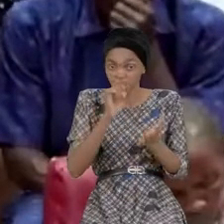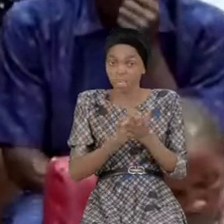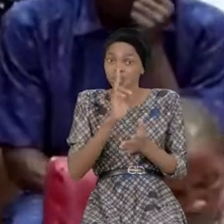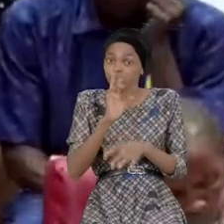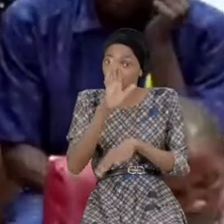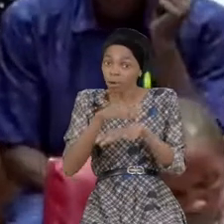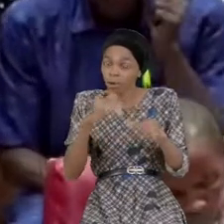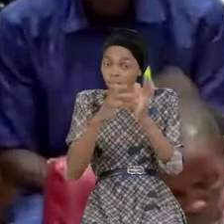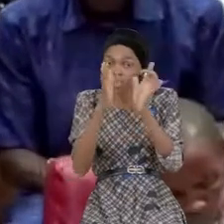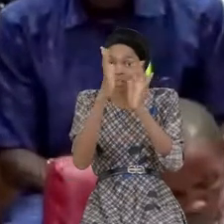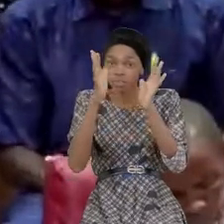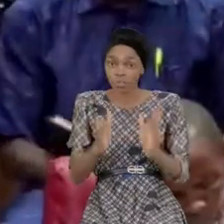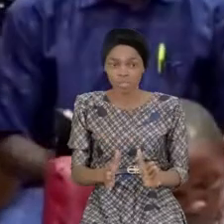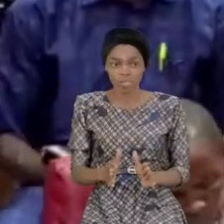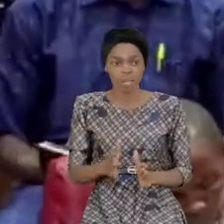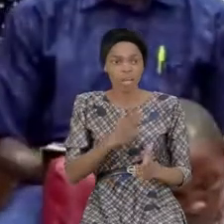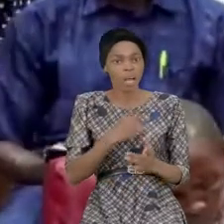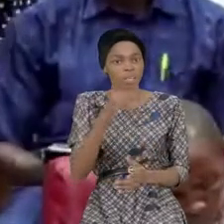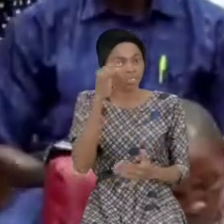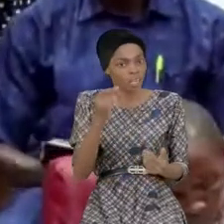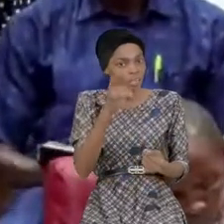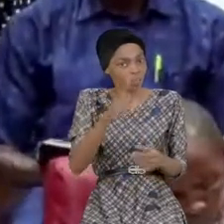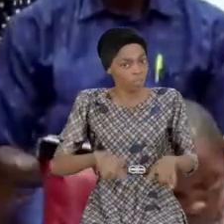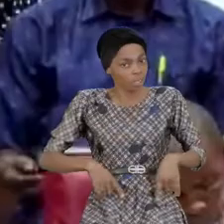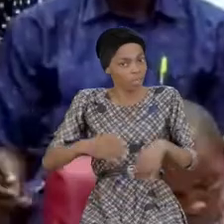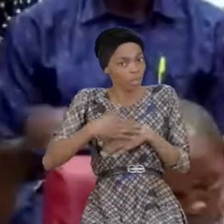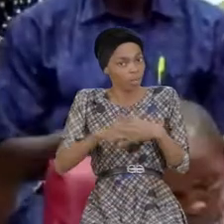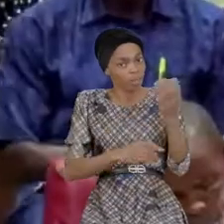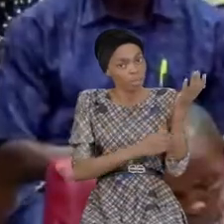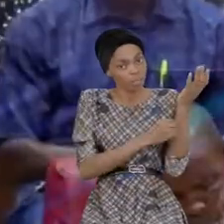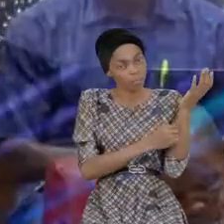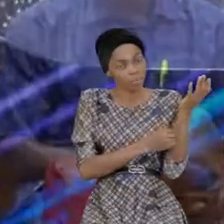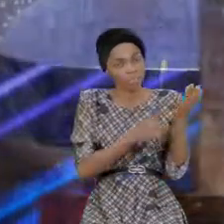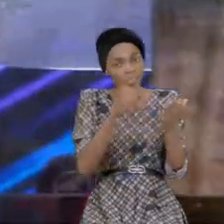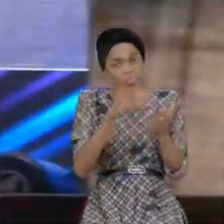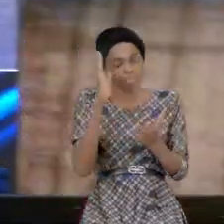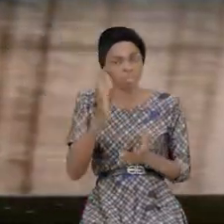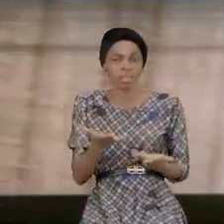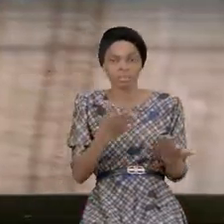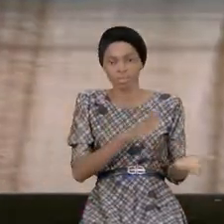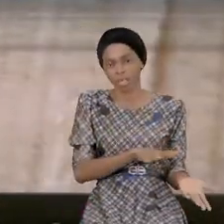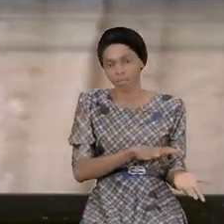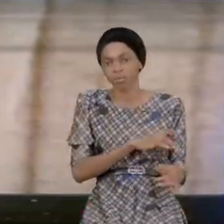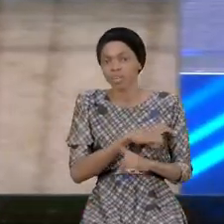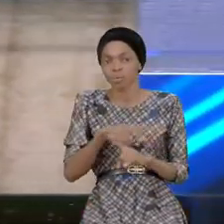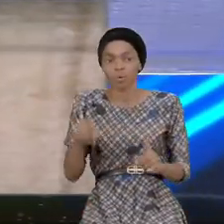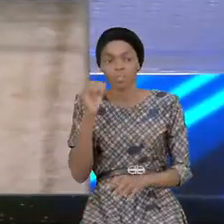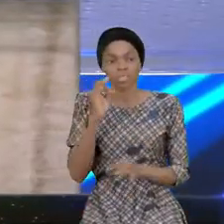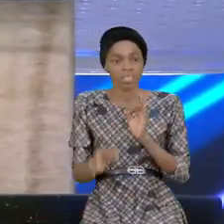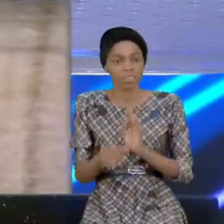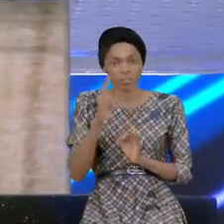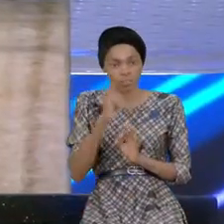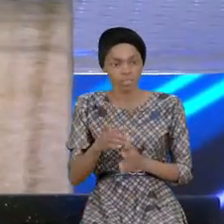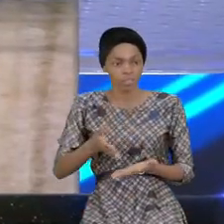Christians, if you live after the flesh, ye shall die. But if through